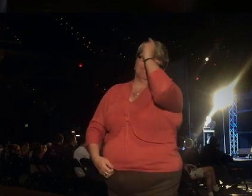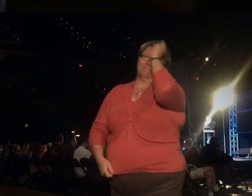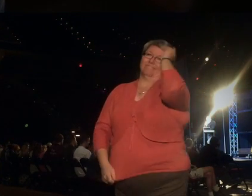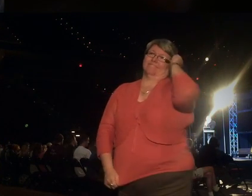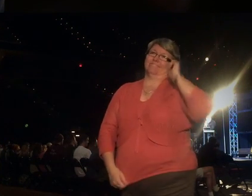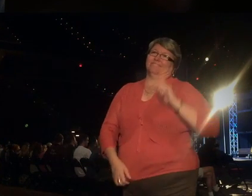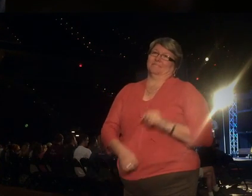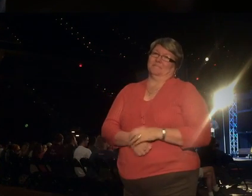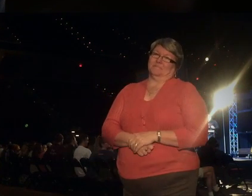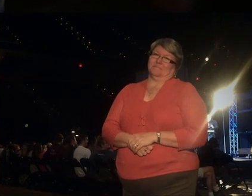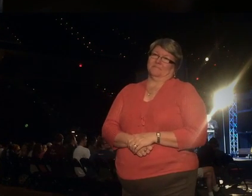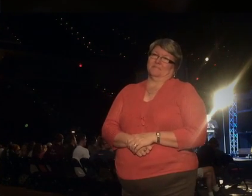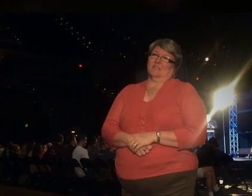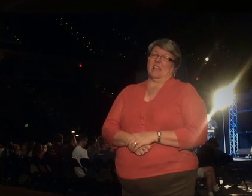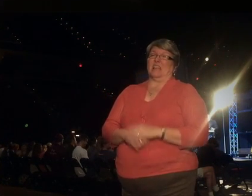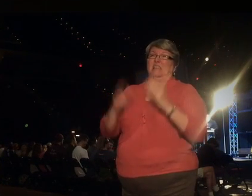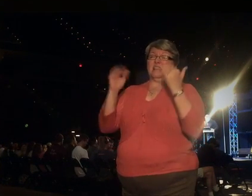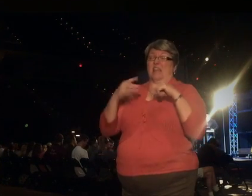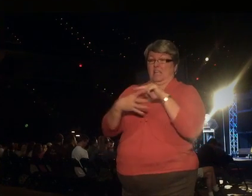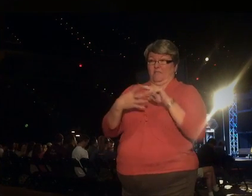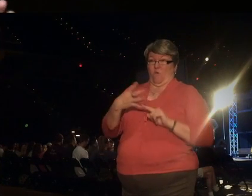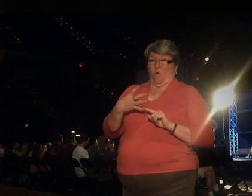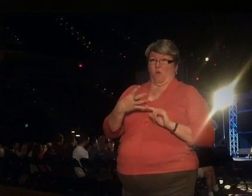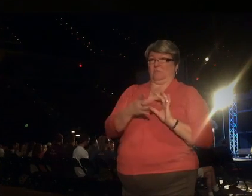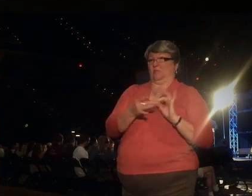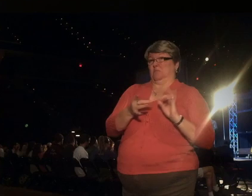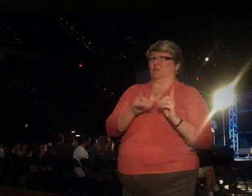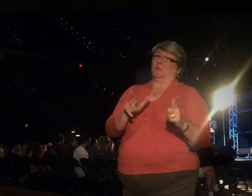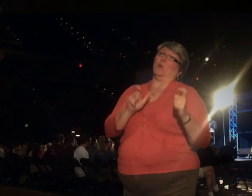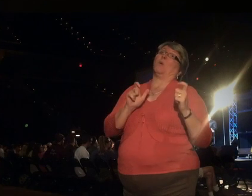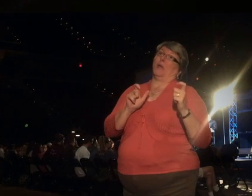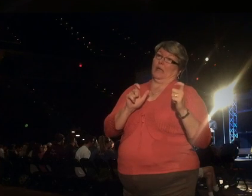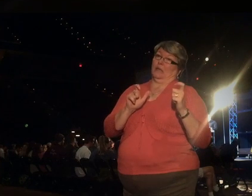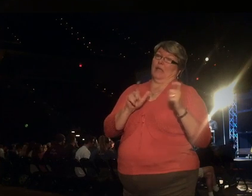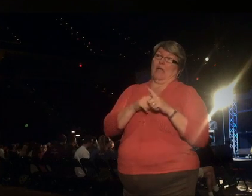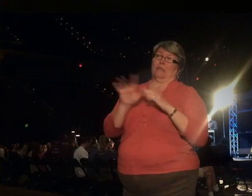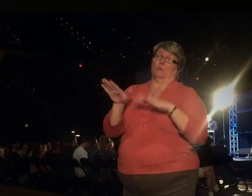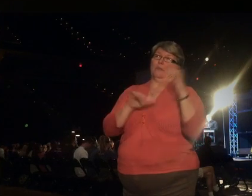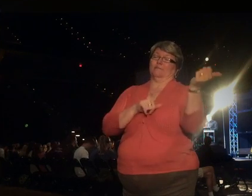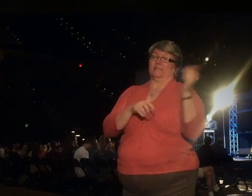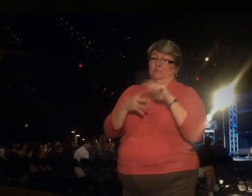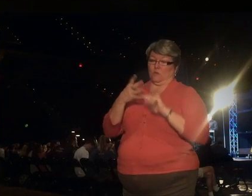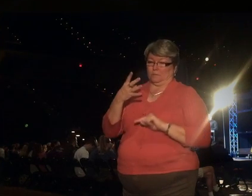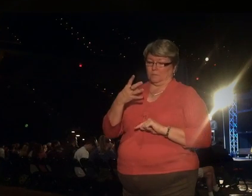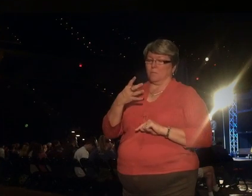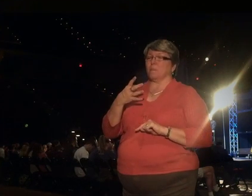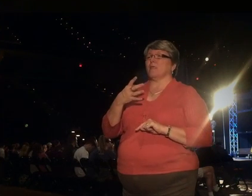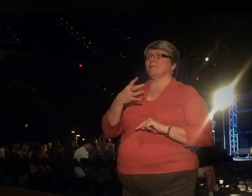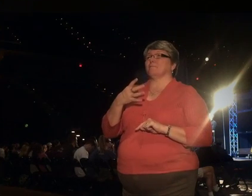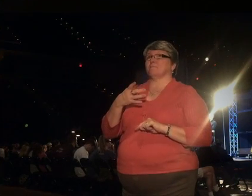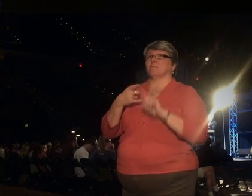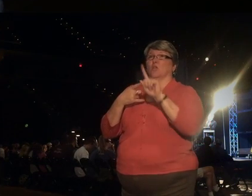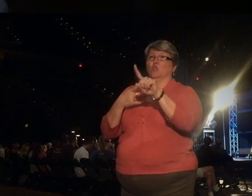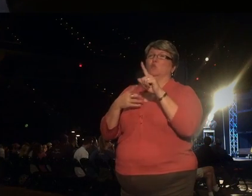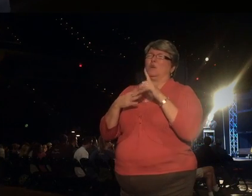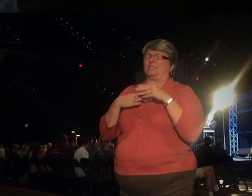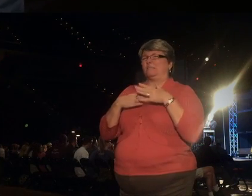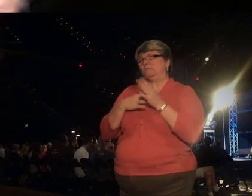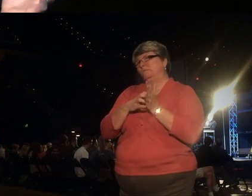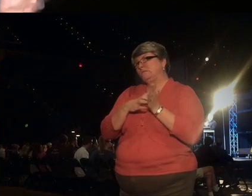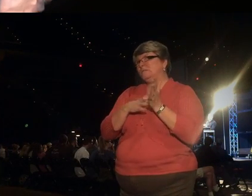these next four, let me just mention them real quickly and then we'll get out of here. These next four, you're gonna bend on these. The